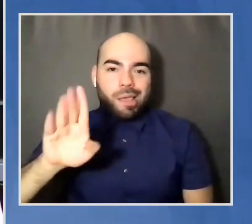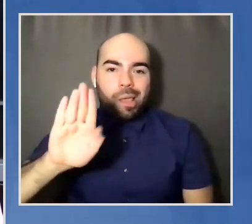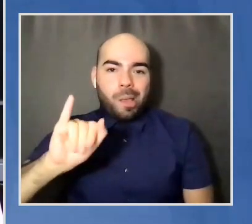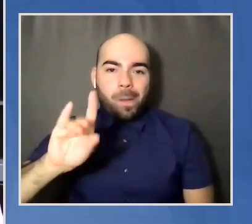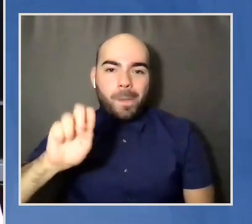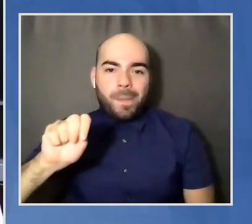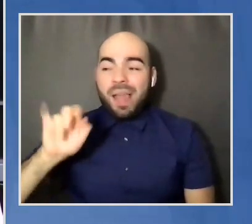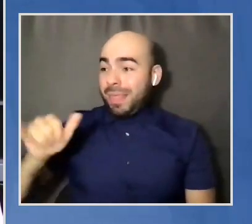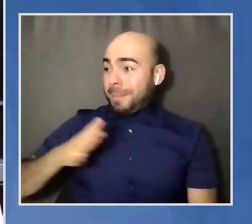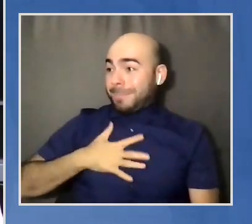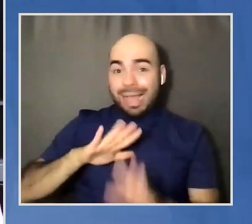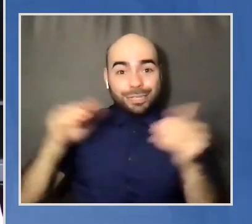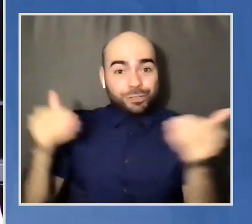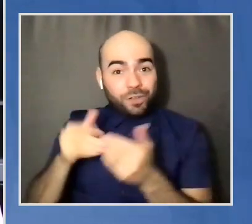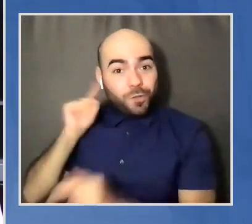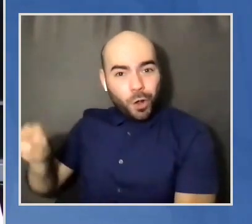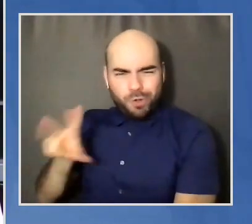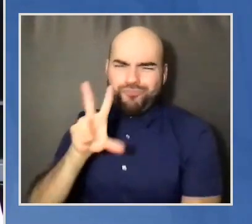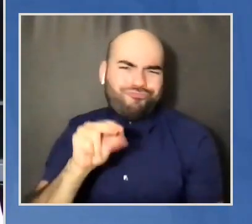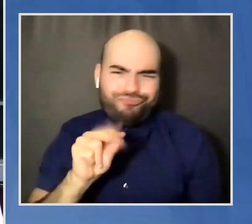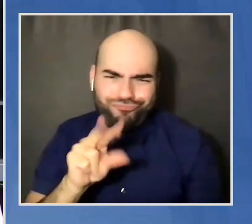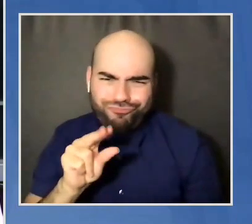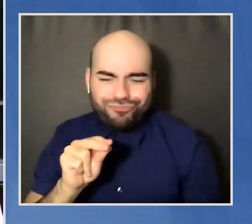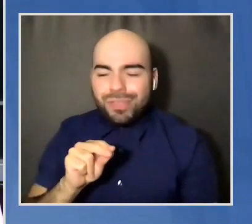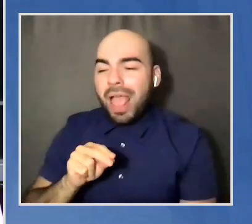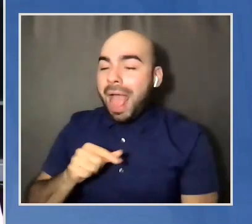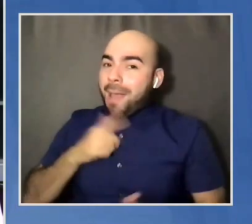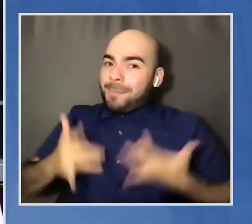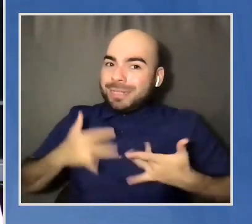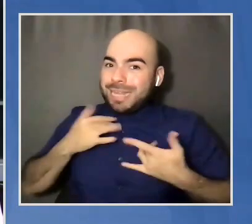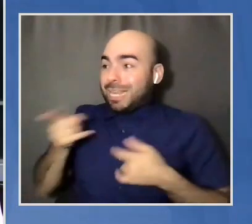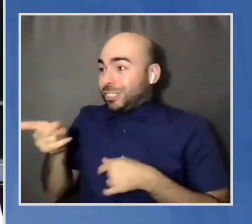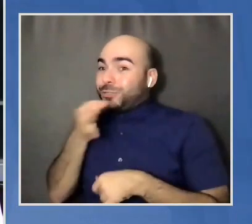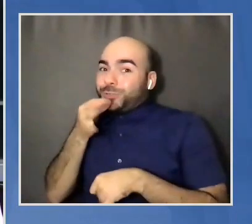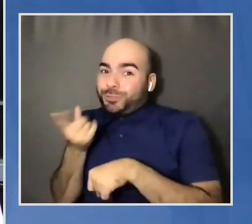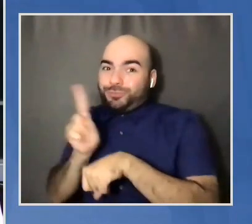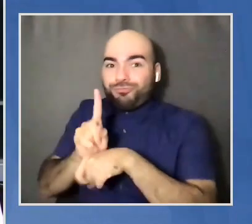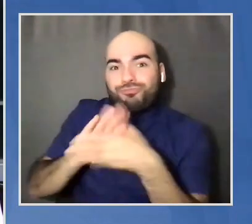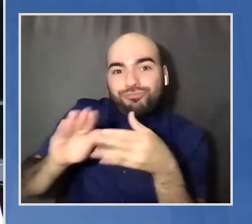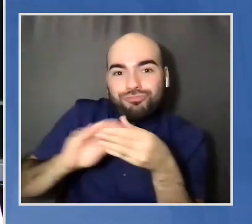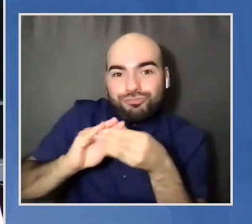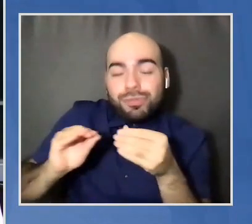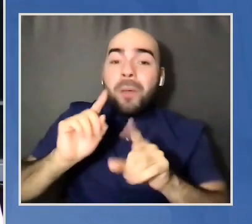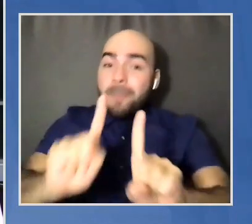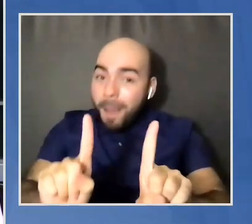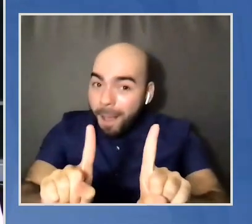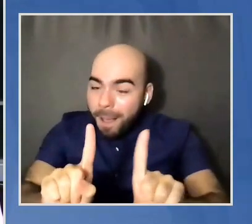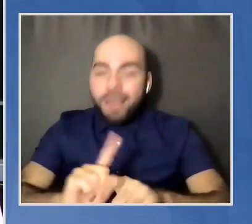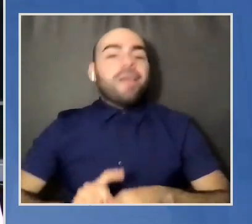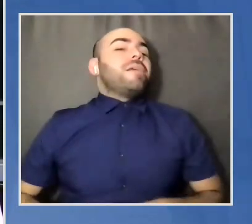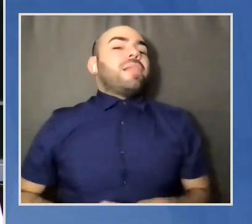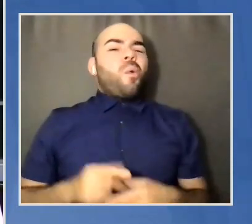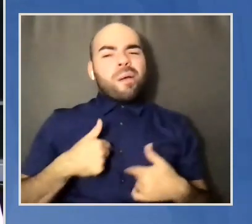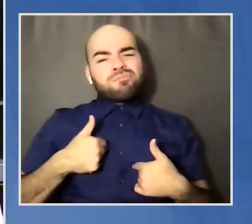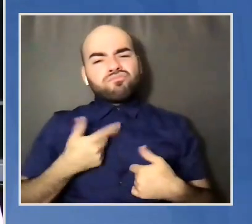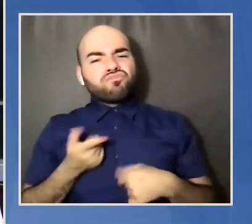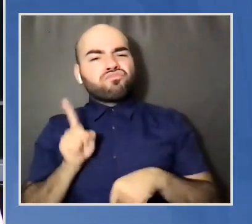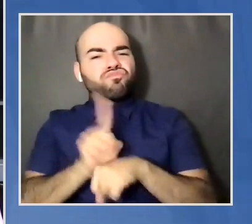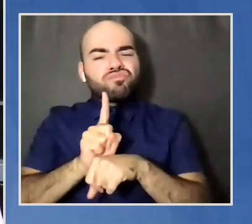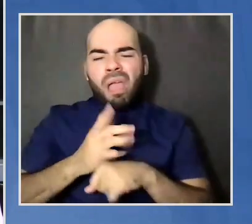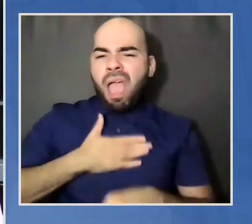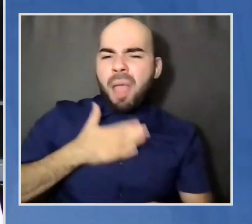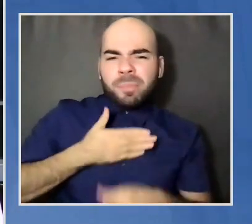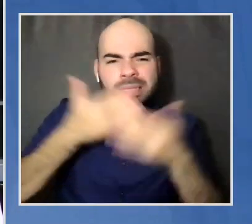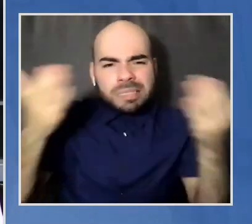But that's not my introduction. I can't wait for you to hear from her, but first, I want you to know how glad I am to be back here. As you know, I